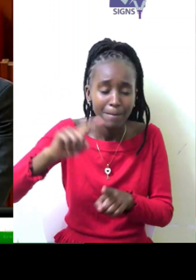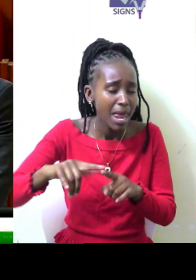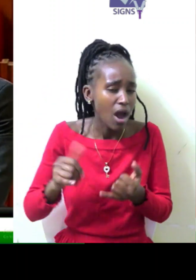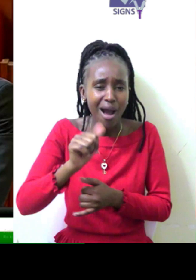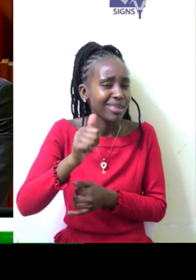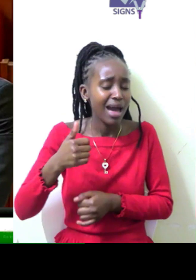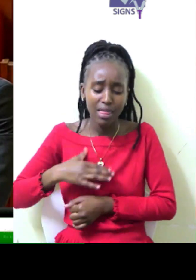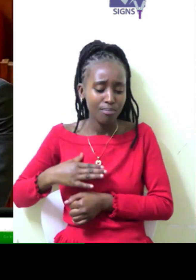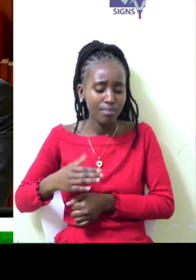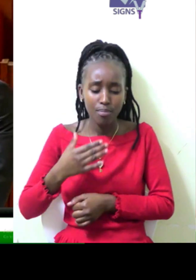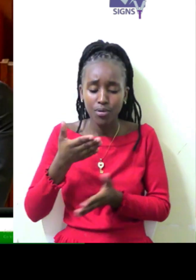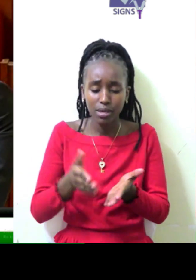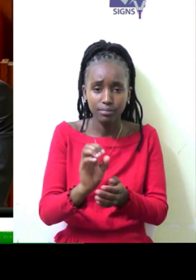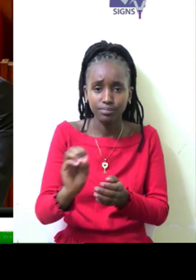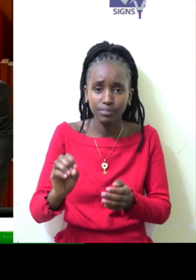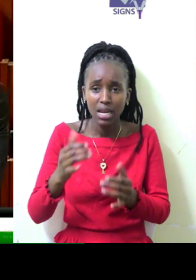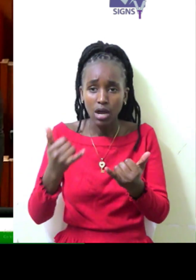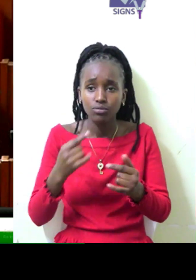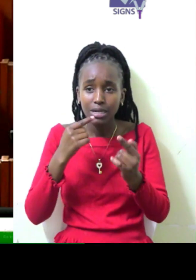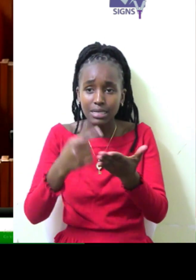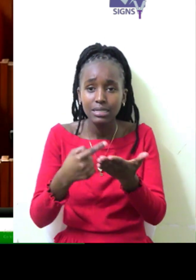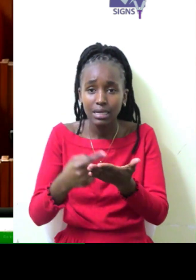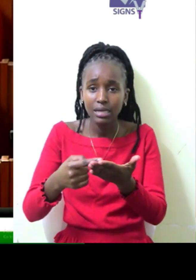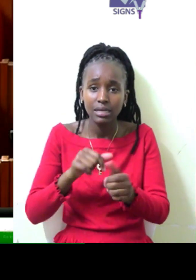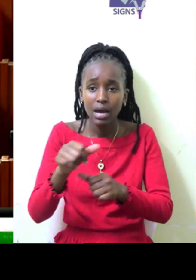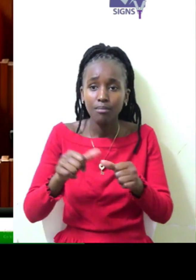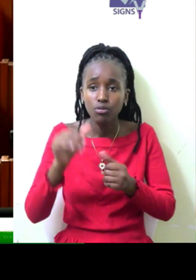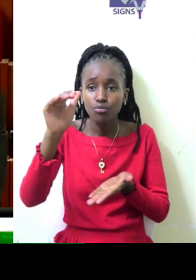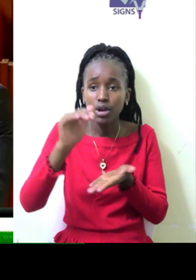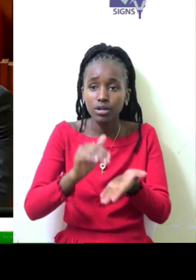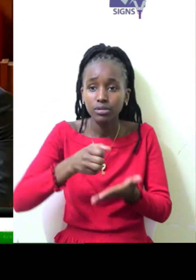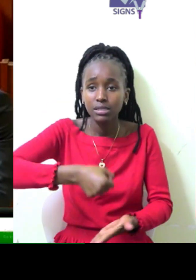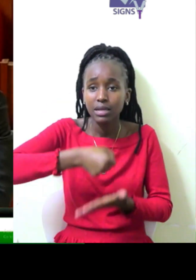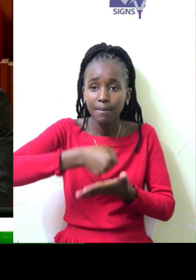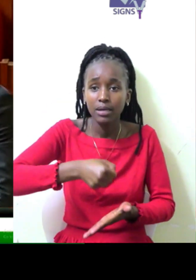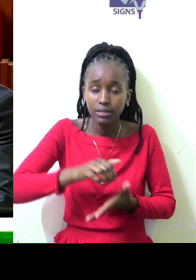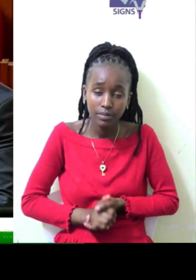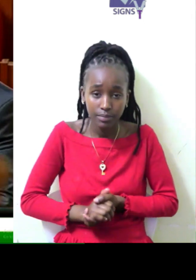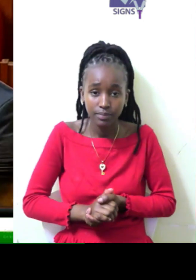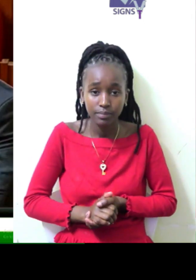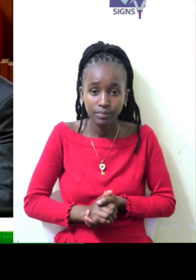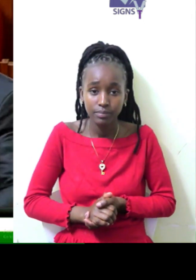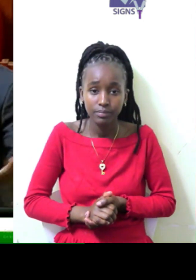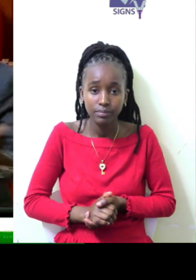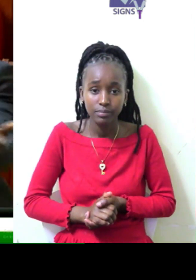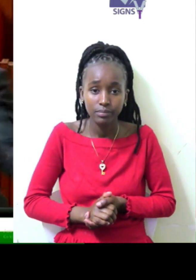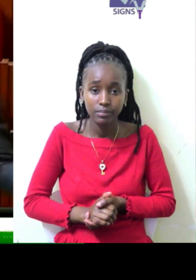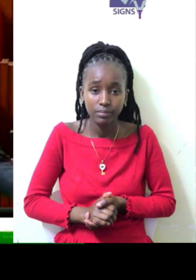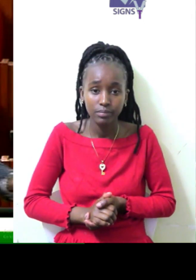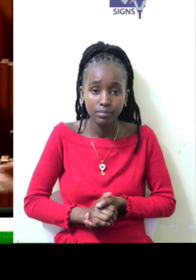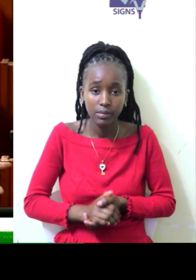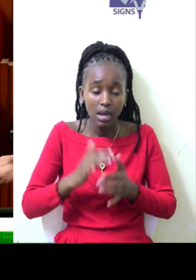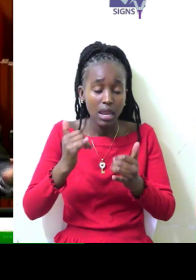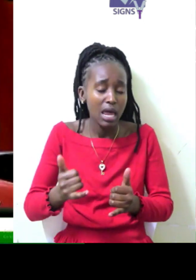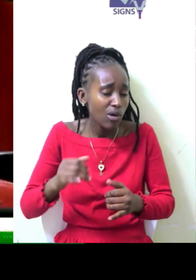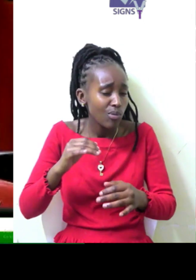the budget as far as appropriation is concerned. That is a prerogative of this House. You are not here, Honorable Otiende Amollo. So who else do you